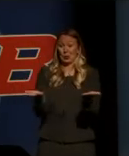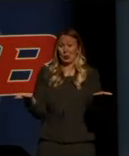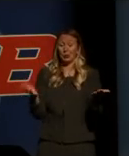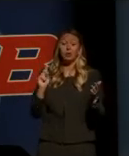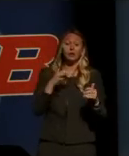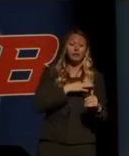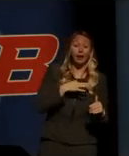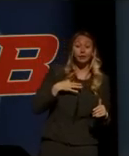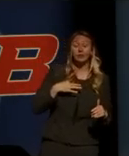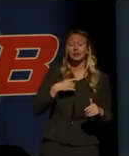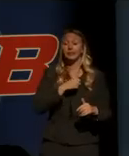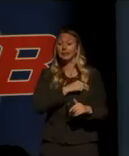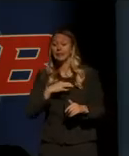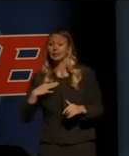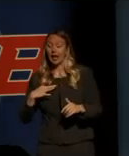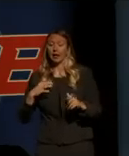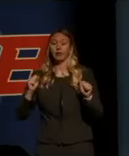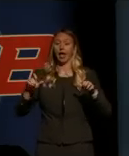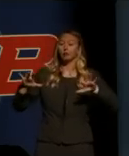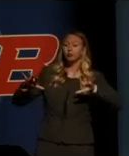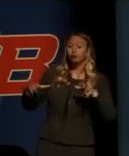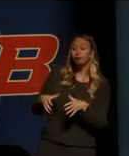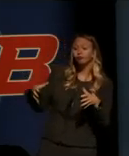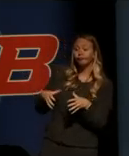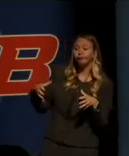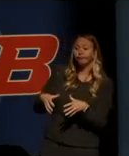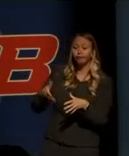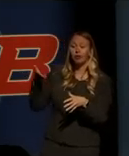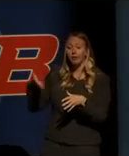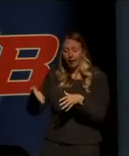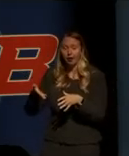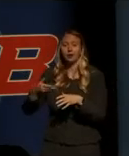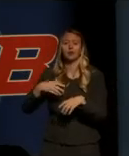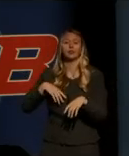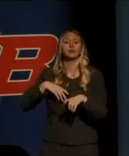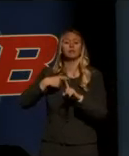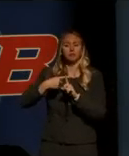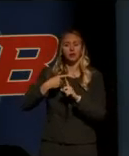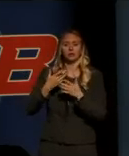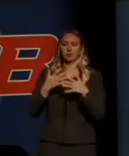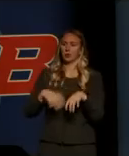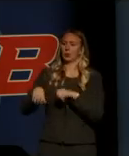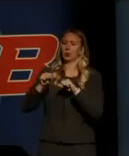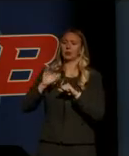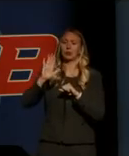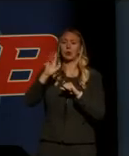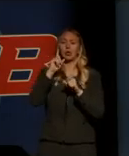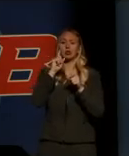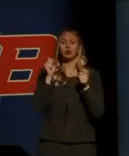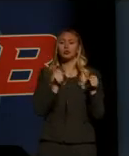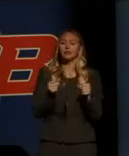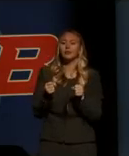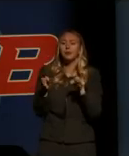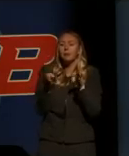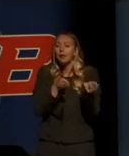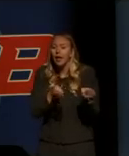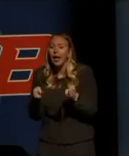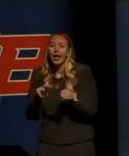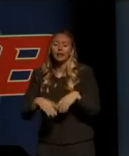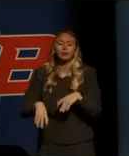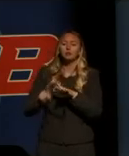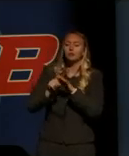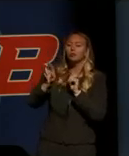and staff will gather informally, and will host your strategic planning retreats and other